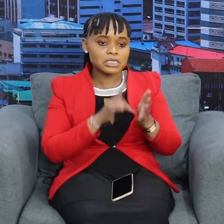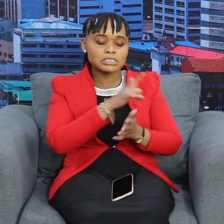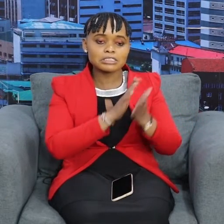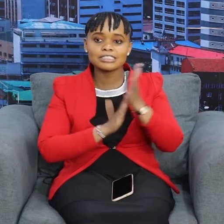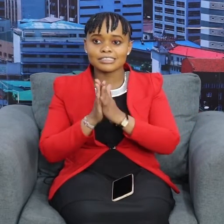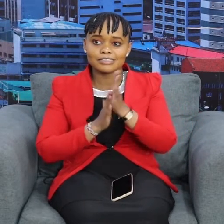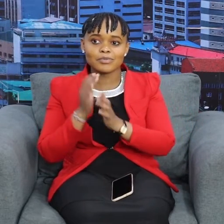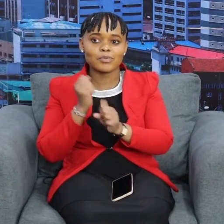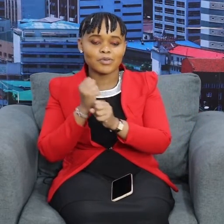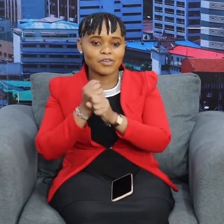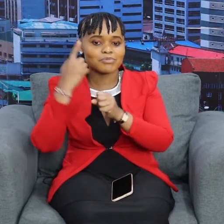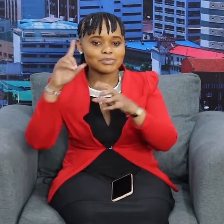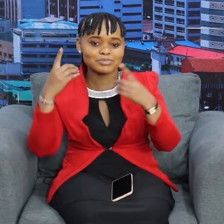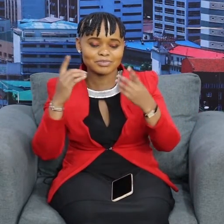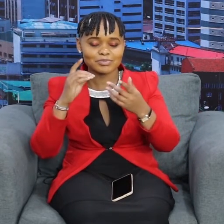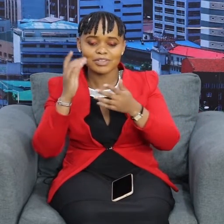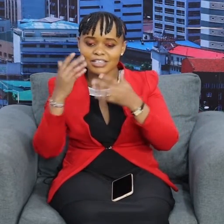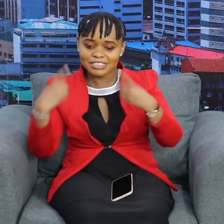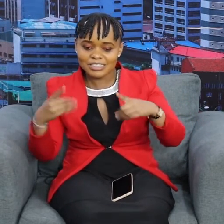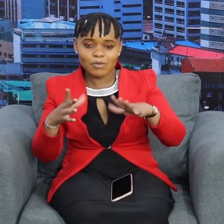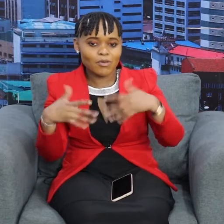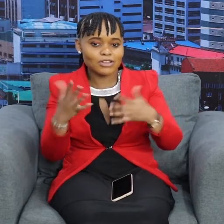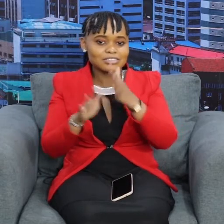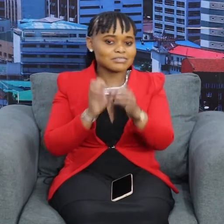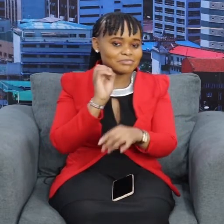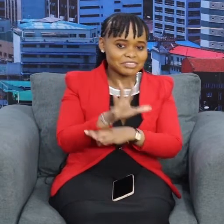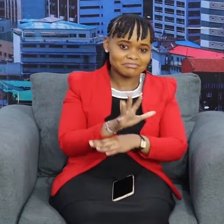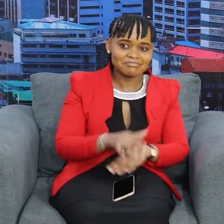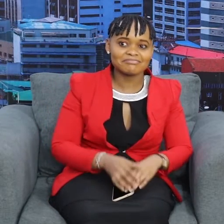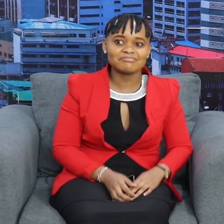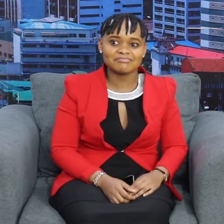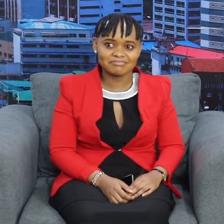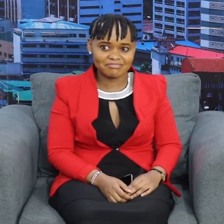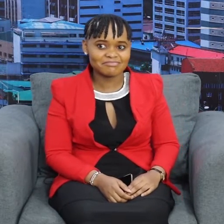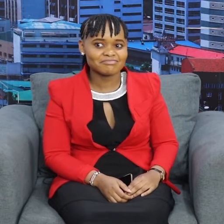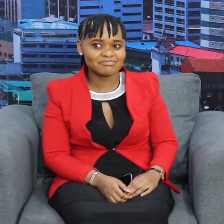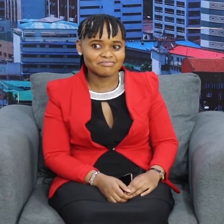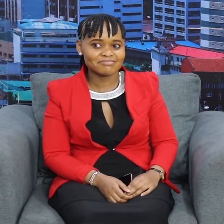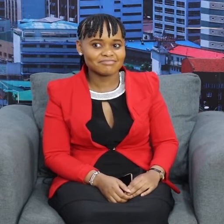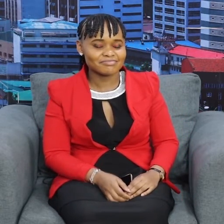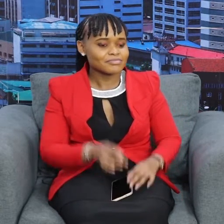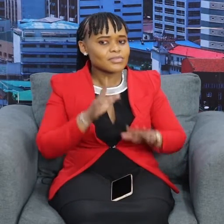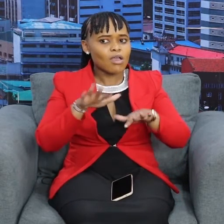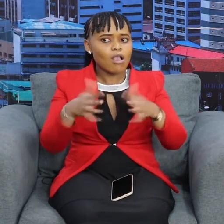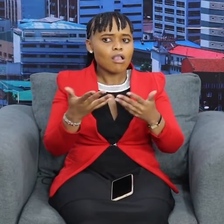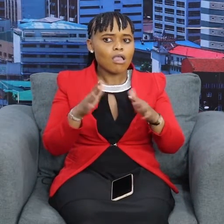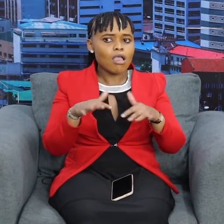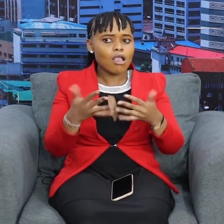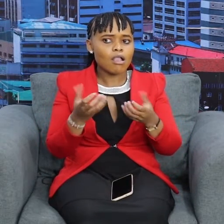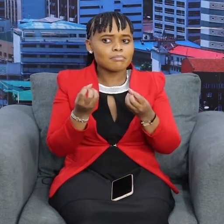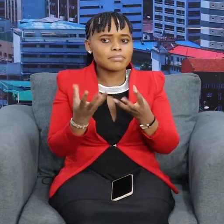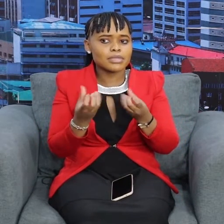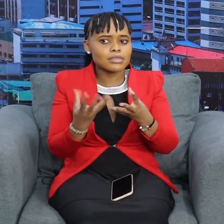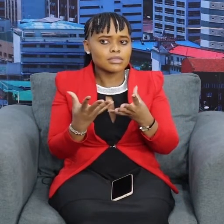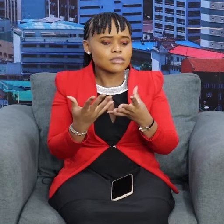That is amazing. We can see how your interest and talent has developed with time. Now you're finding yourself